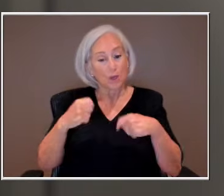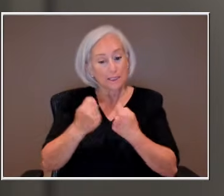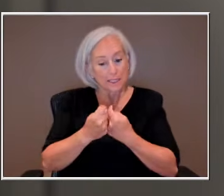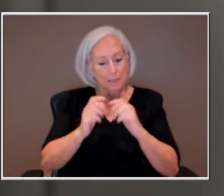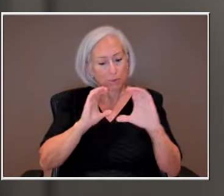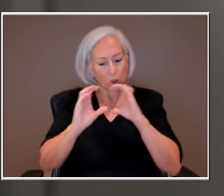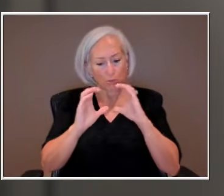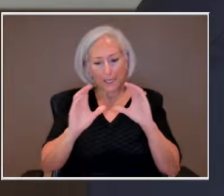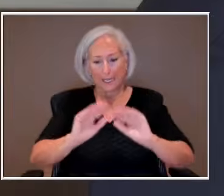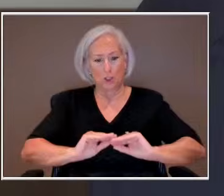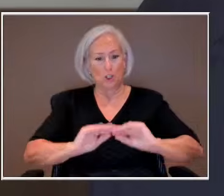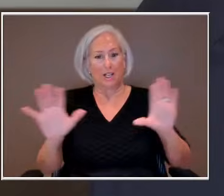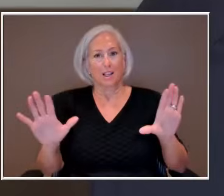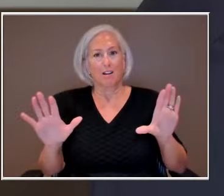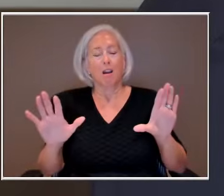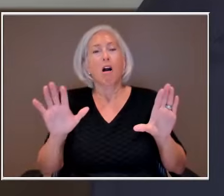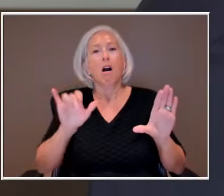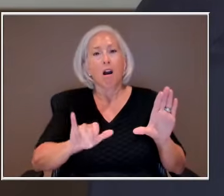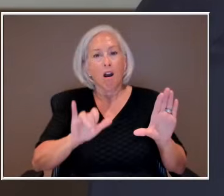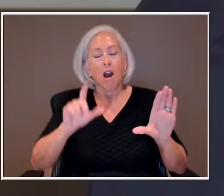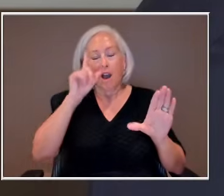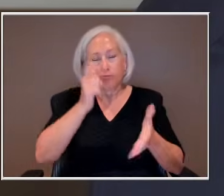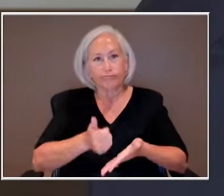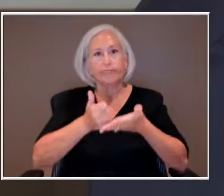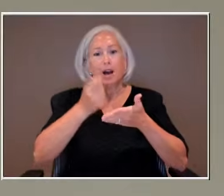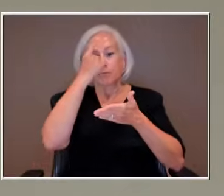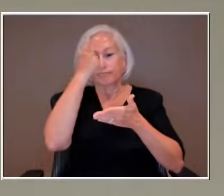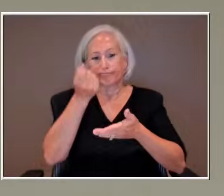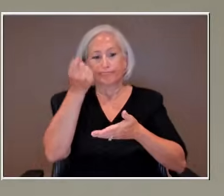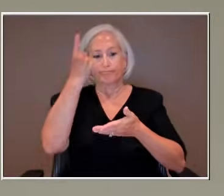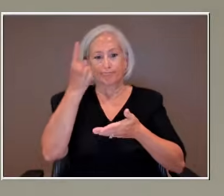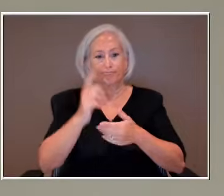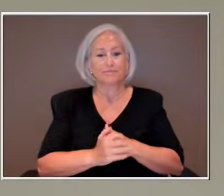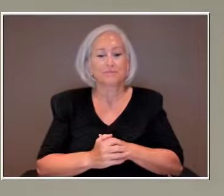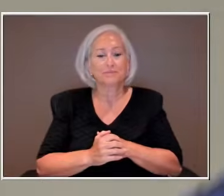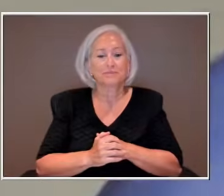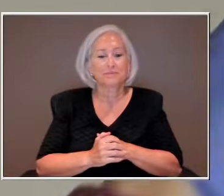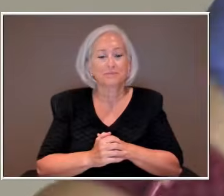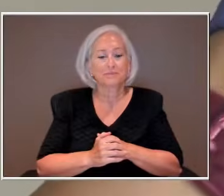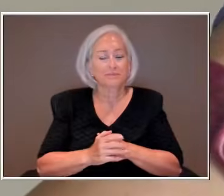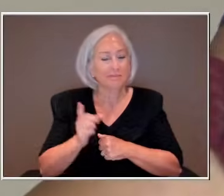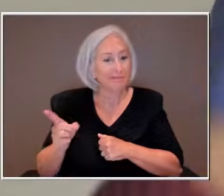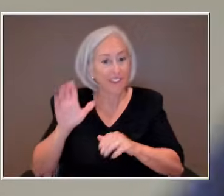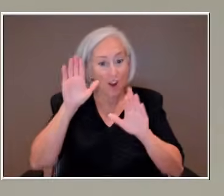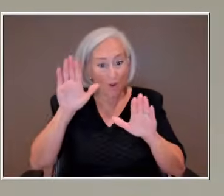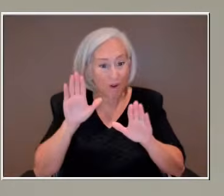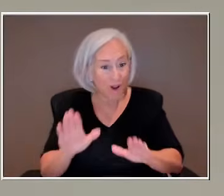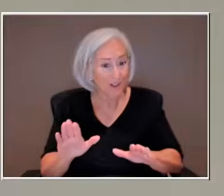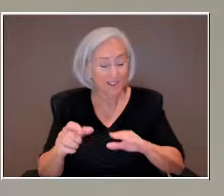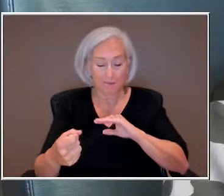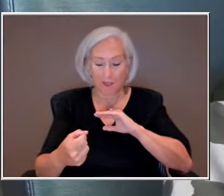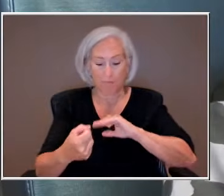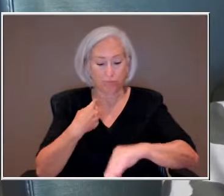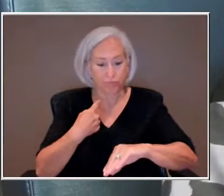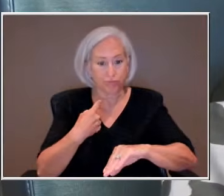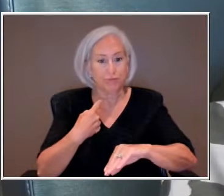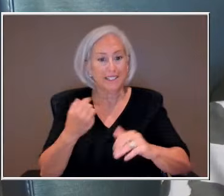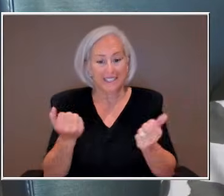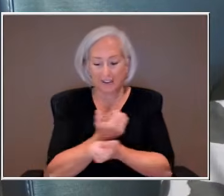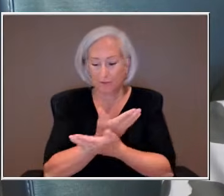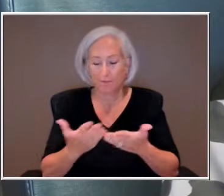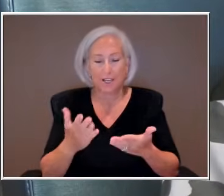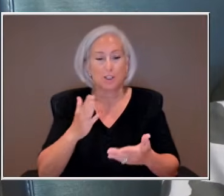easier to understand. They've been great, awesome. They're sending all the information to your My Chart and letting you know this